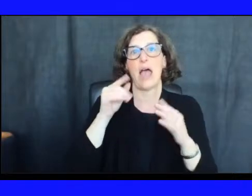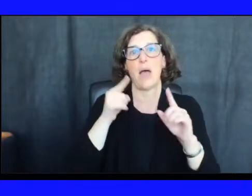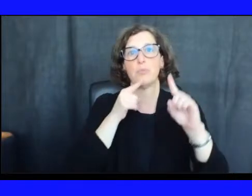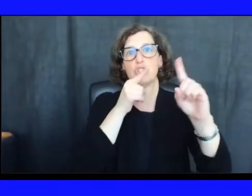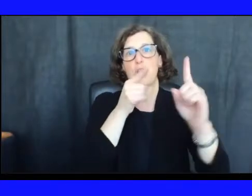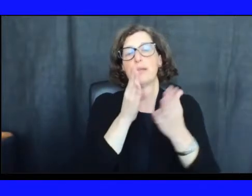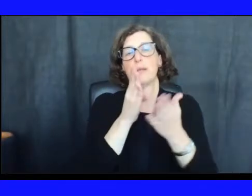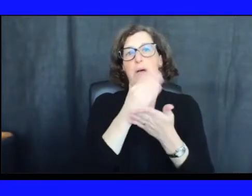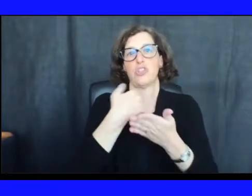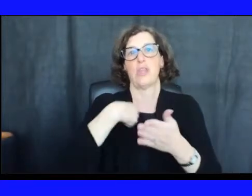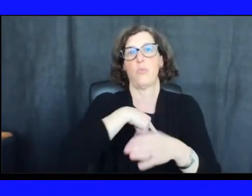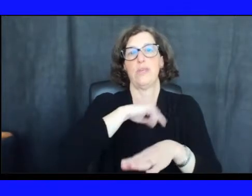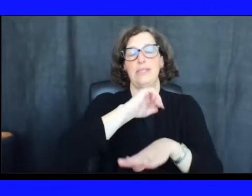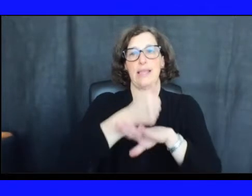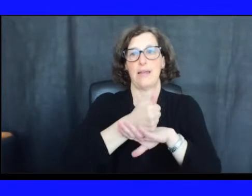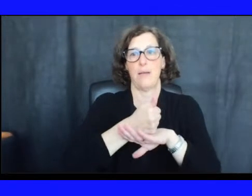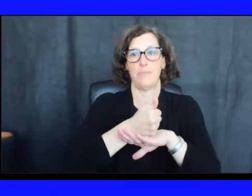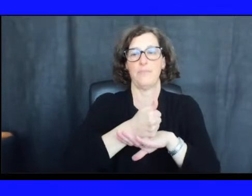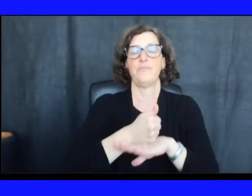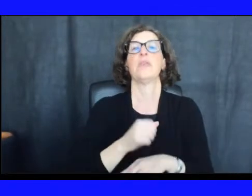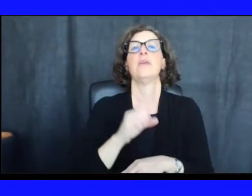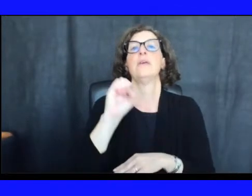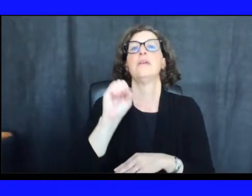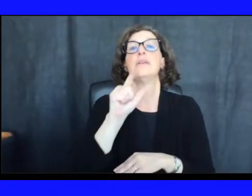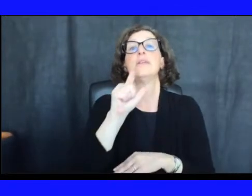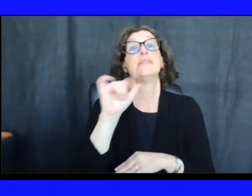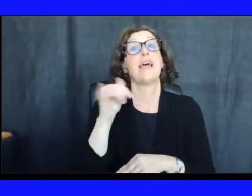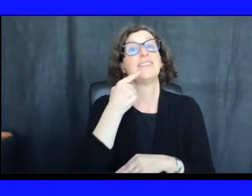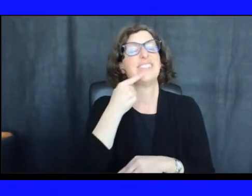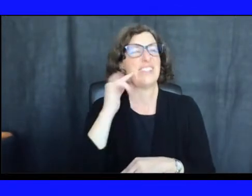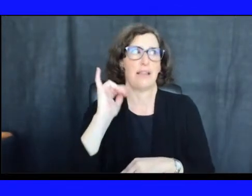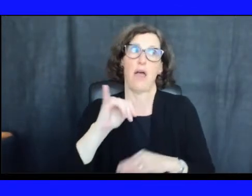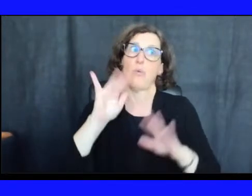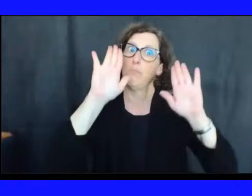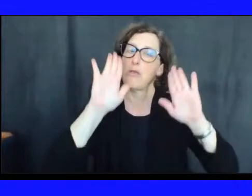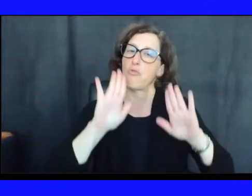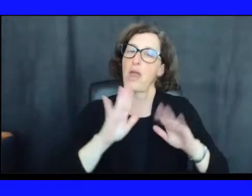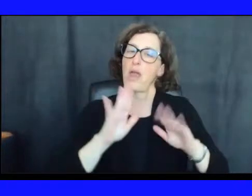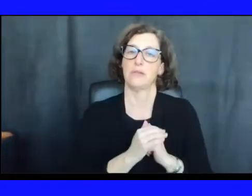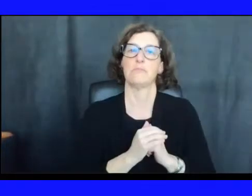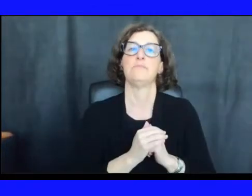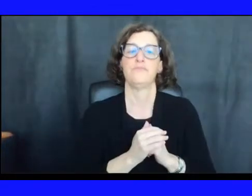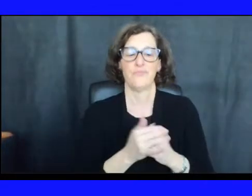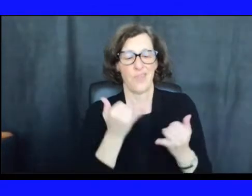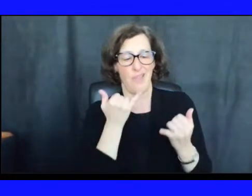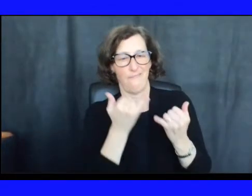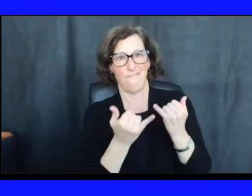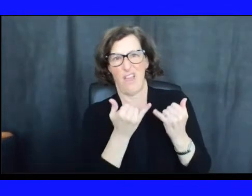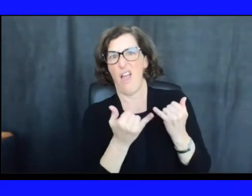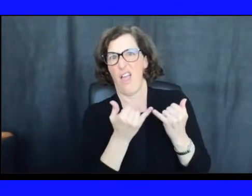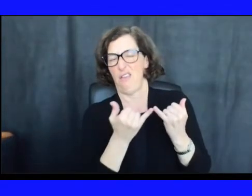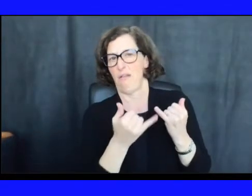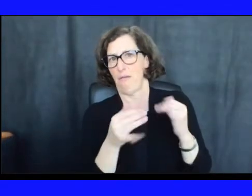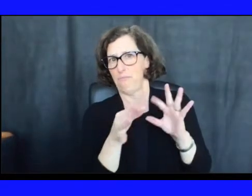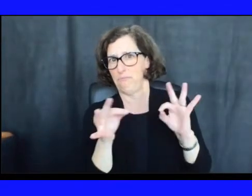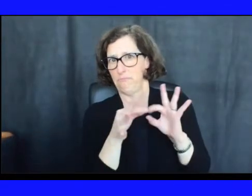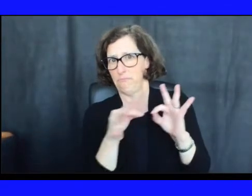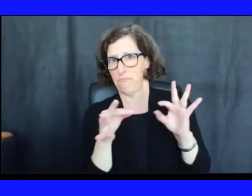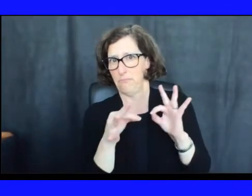strategic planning committee report to the board as a whole, because the whole issue of